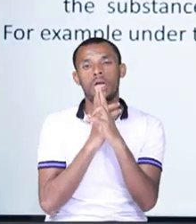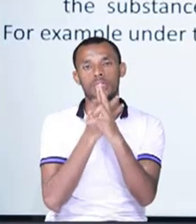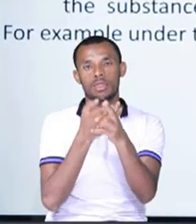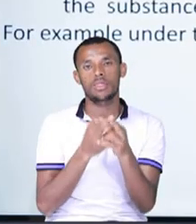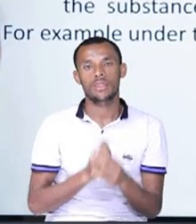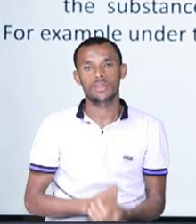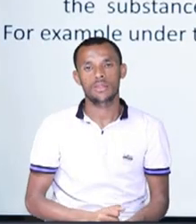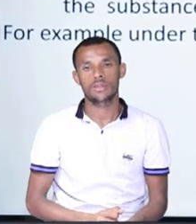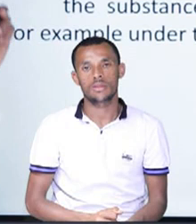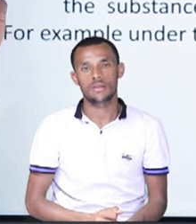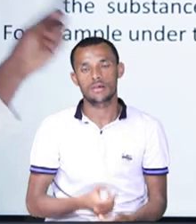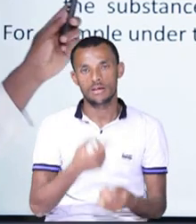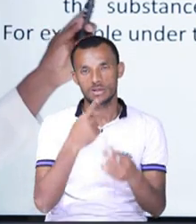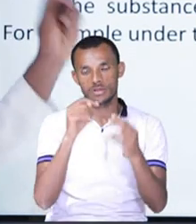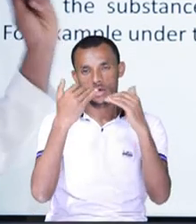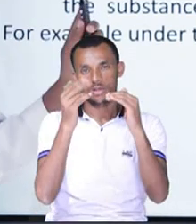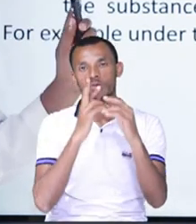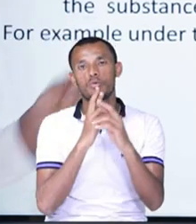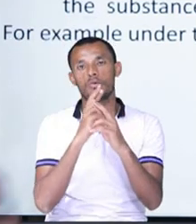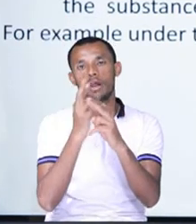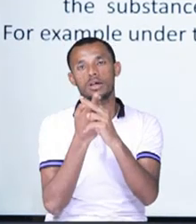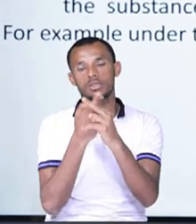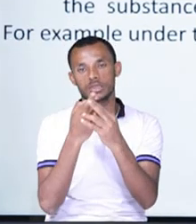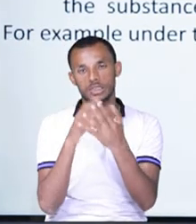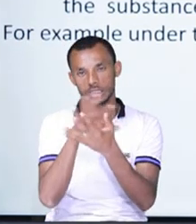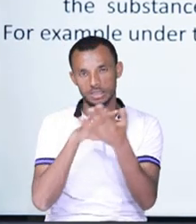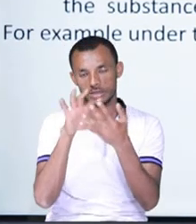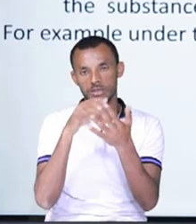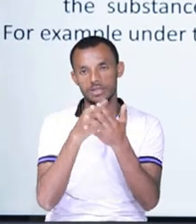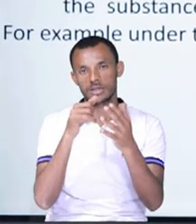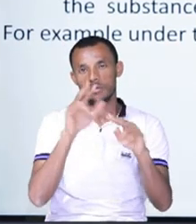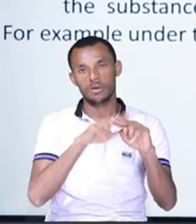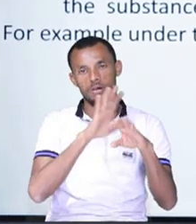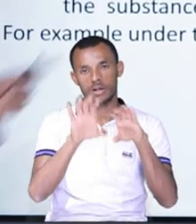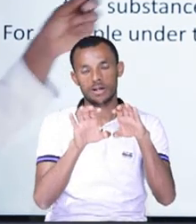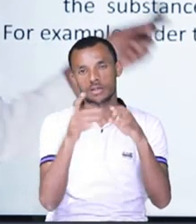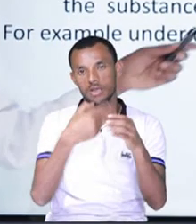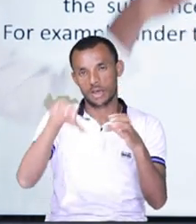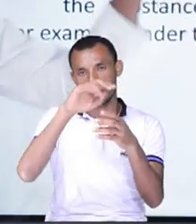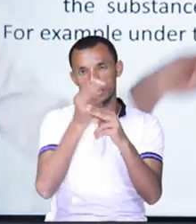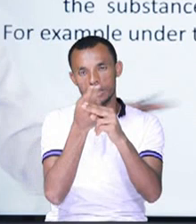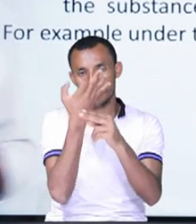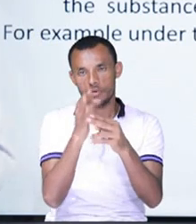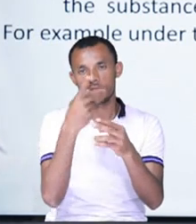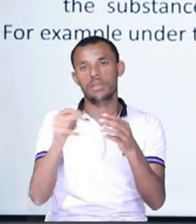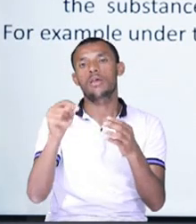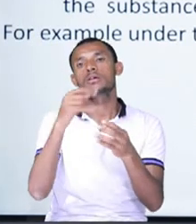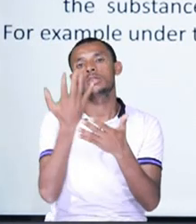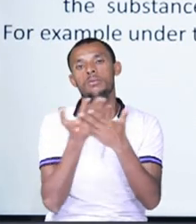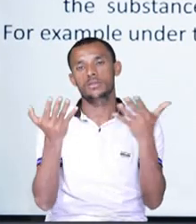reactants. The rate of a reaction depends on the chemical nature of the substances participating in the